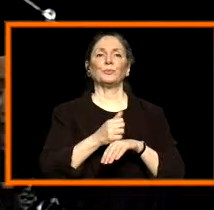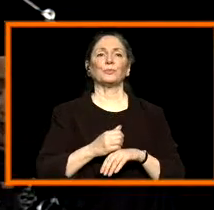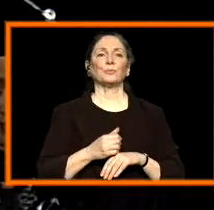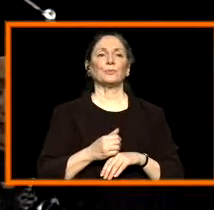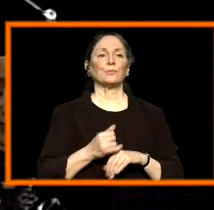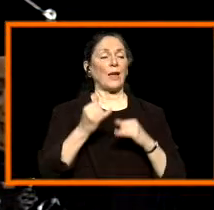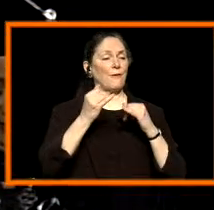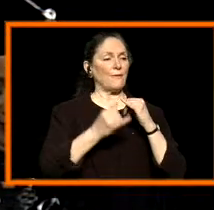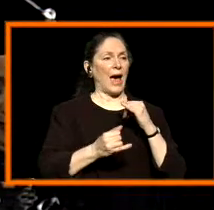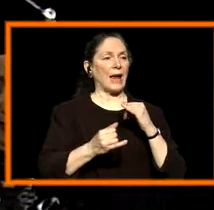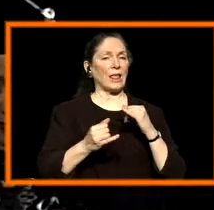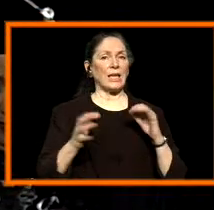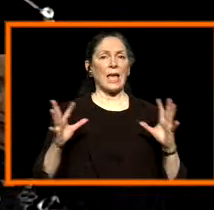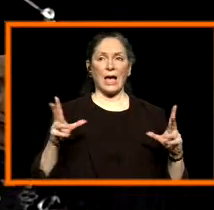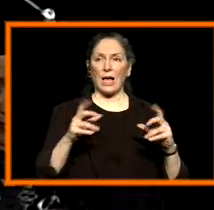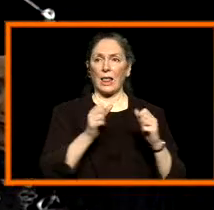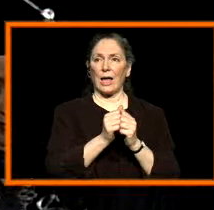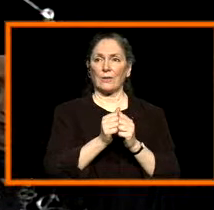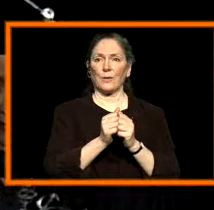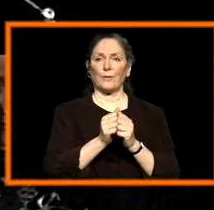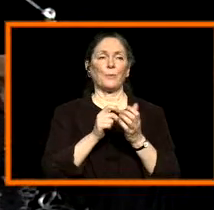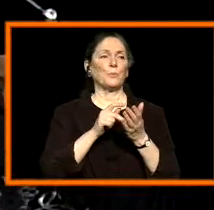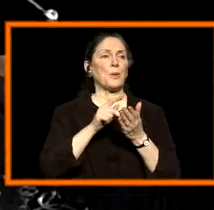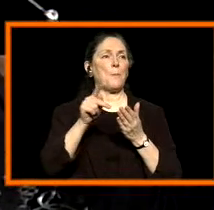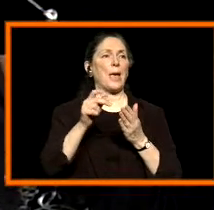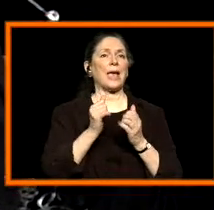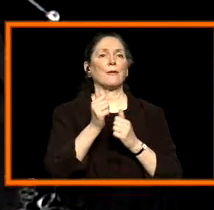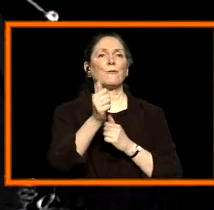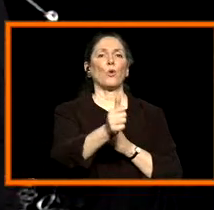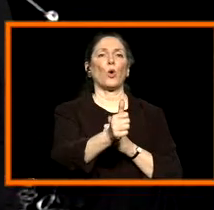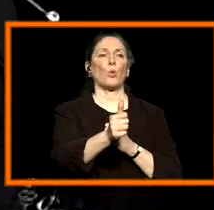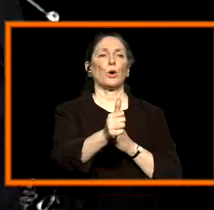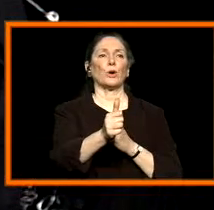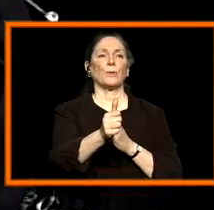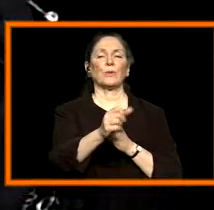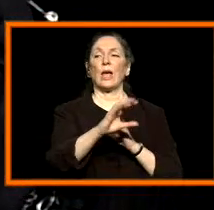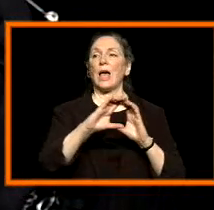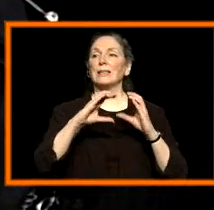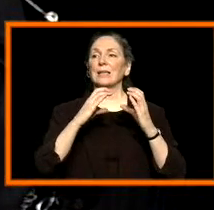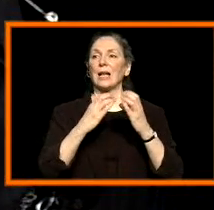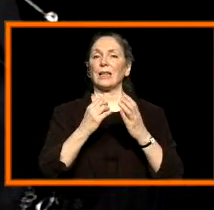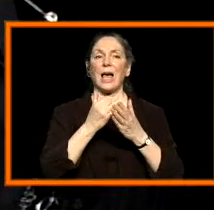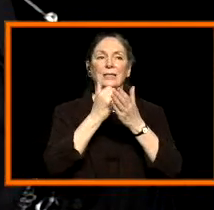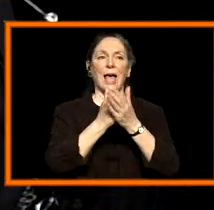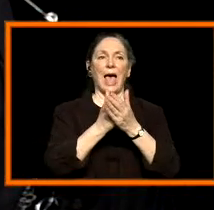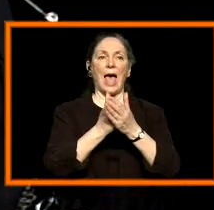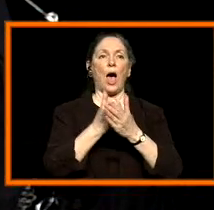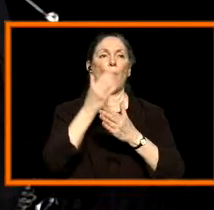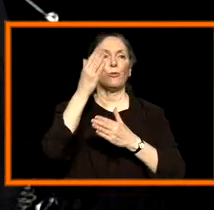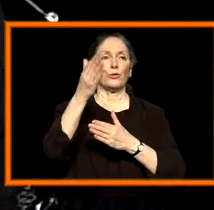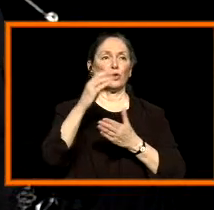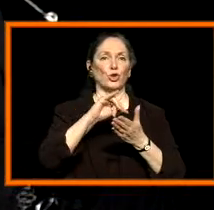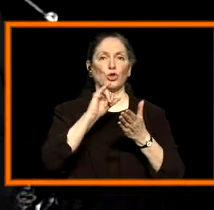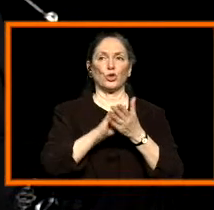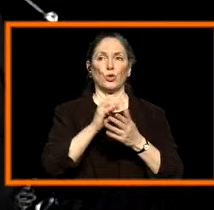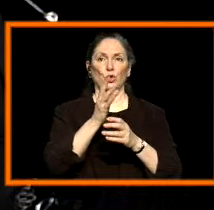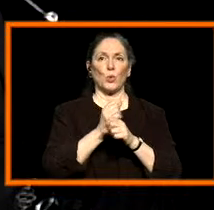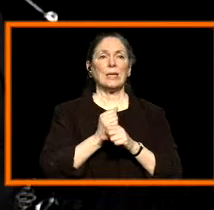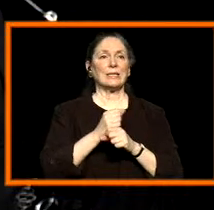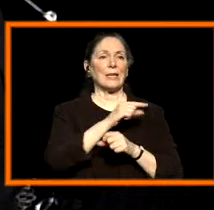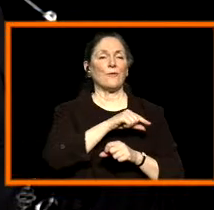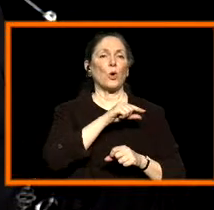Finally, and collectively, pay it forward. As a class, help future students receive the